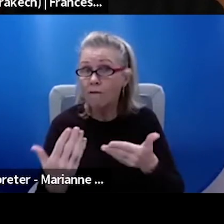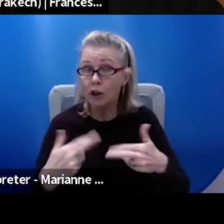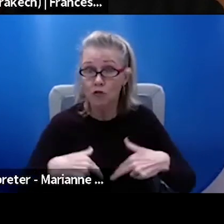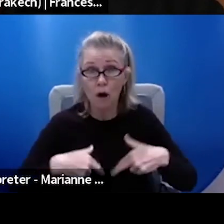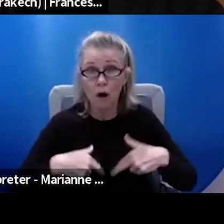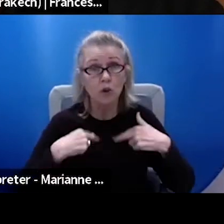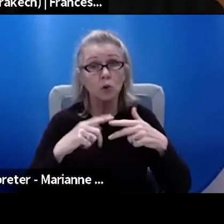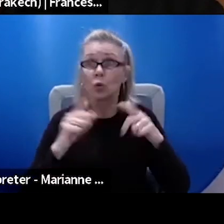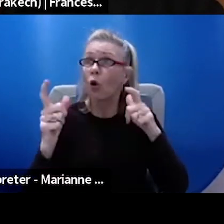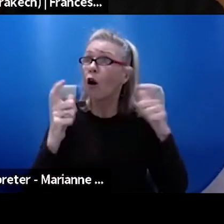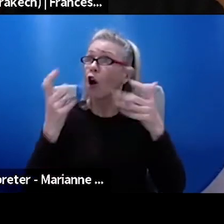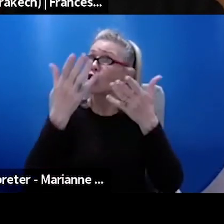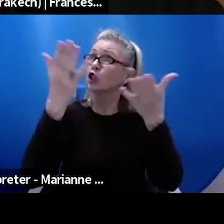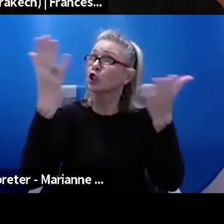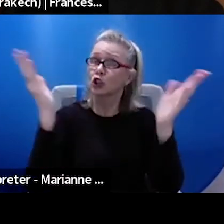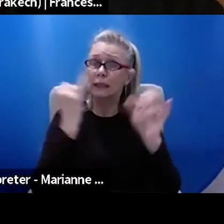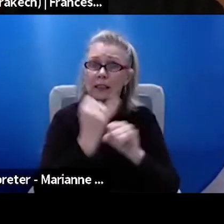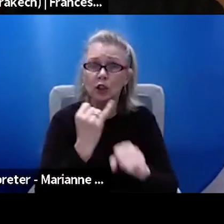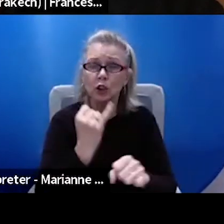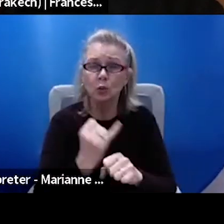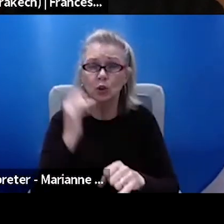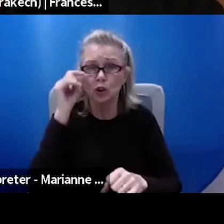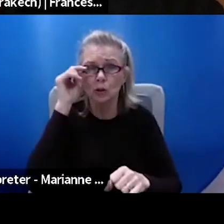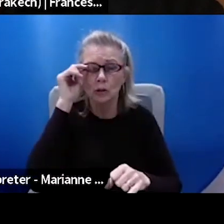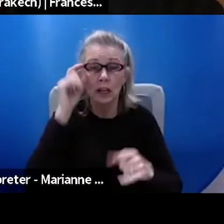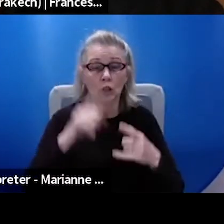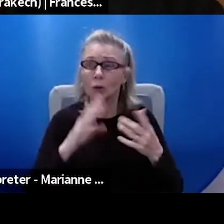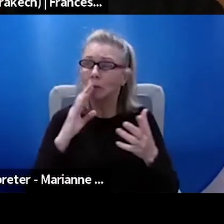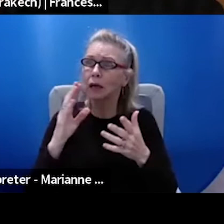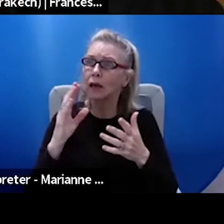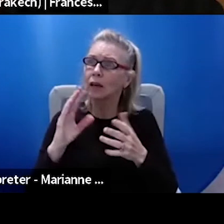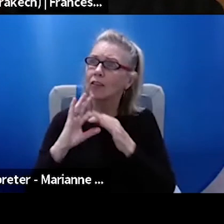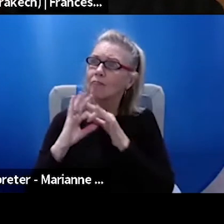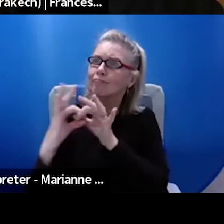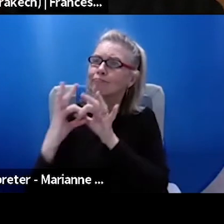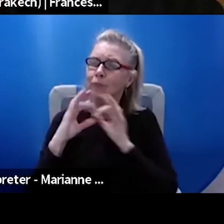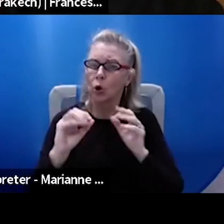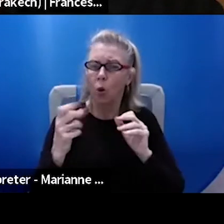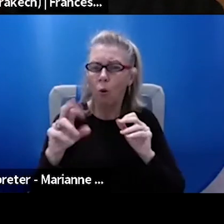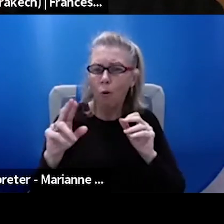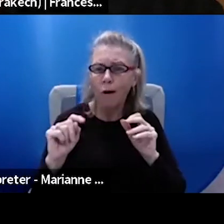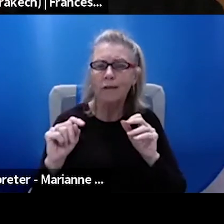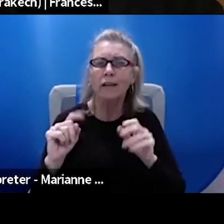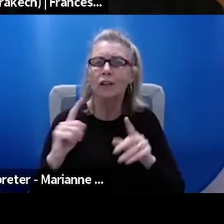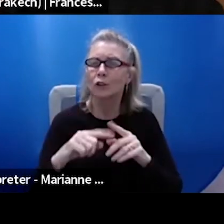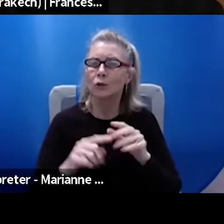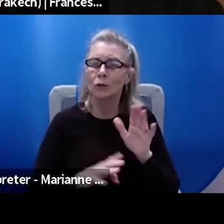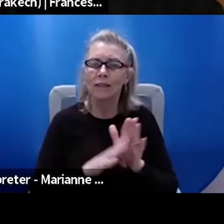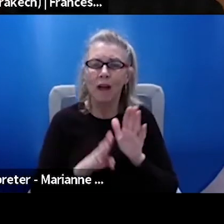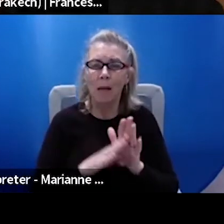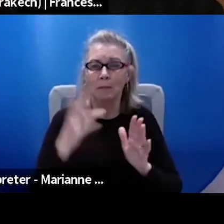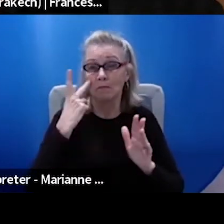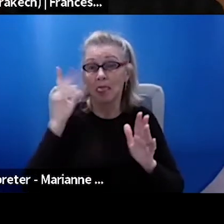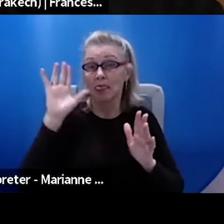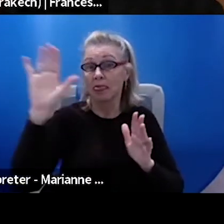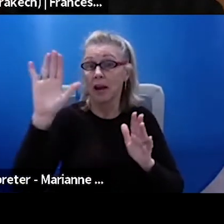a larger institution to be in a cohort-based experience to develop their equity competency,